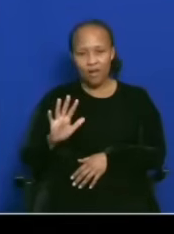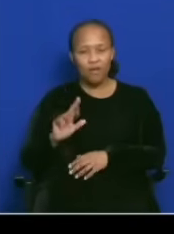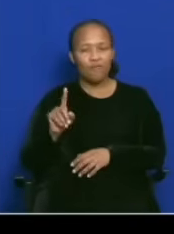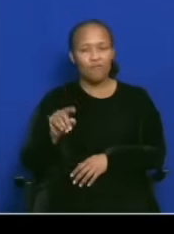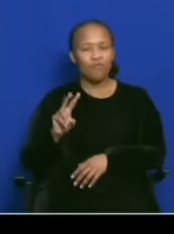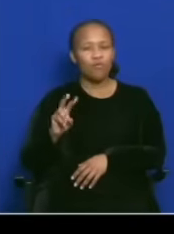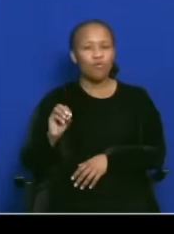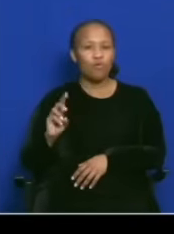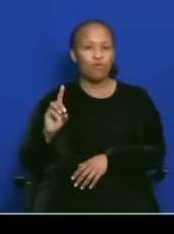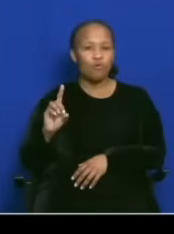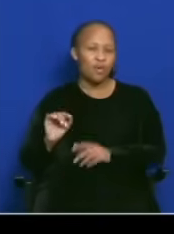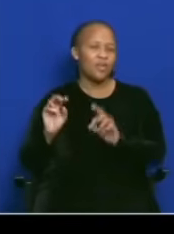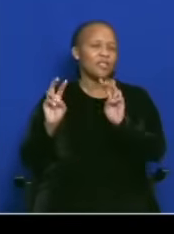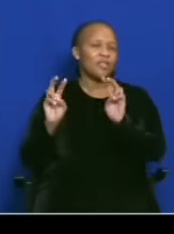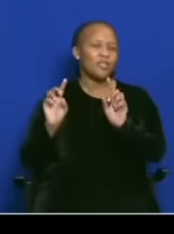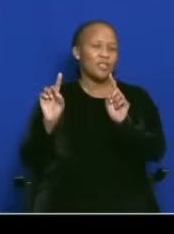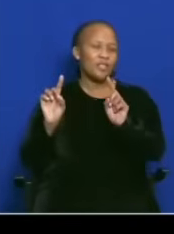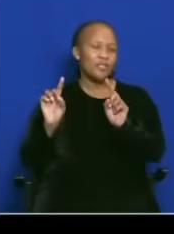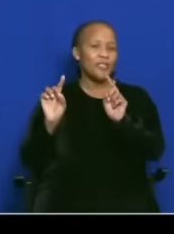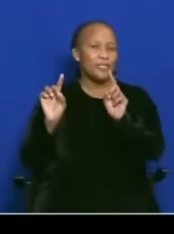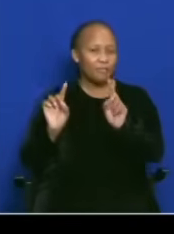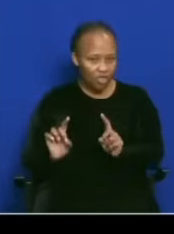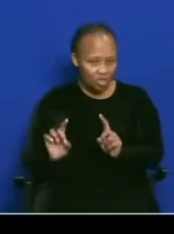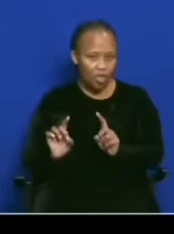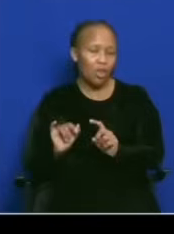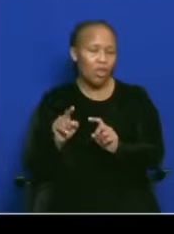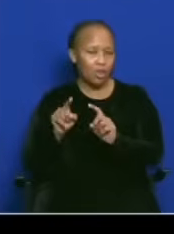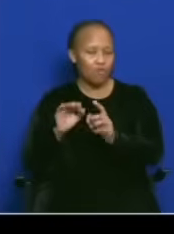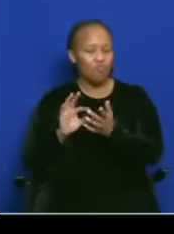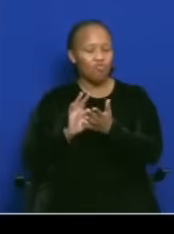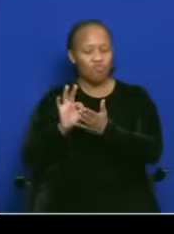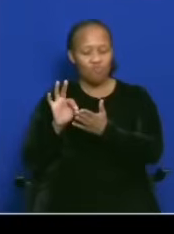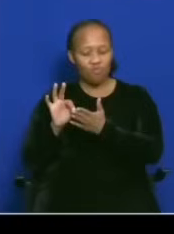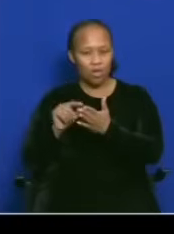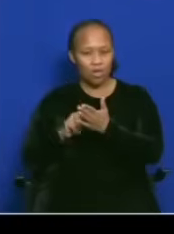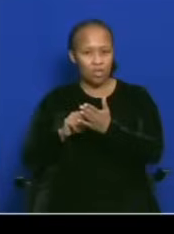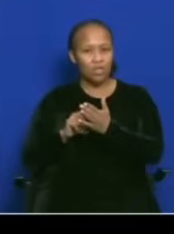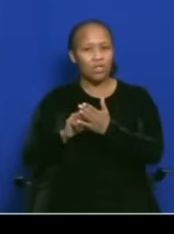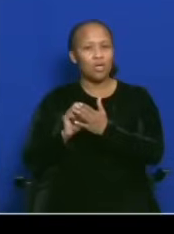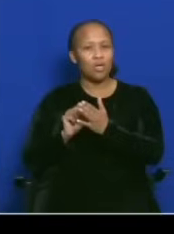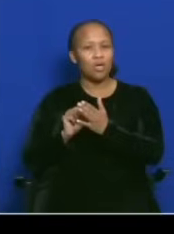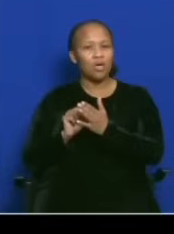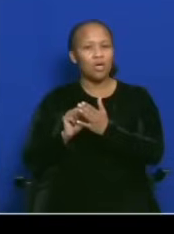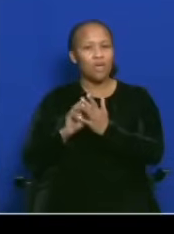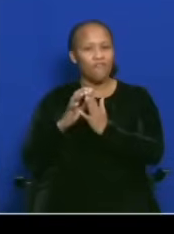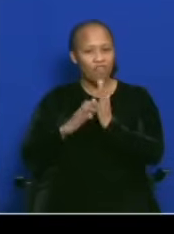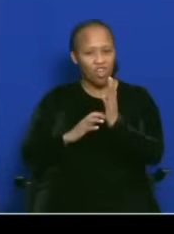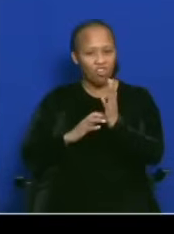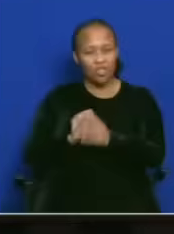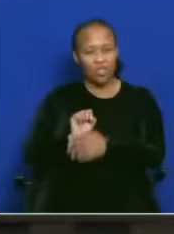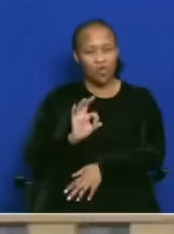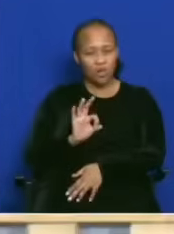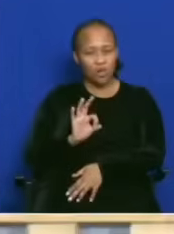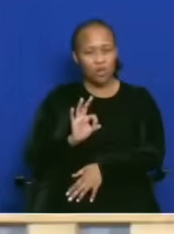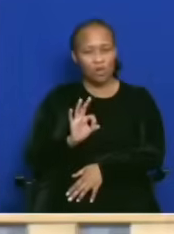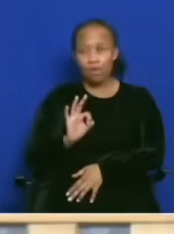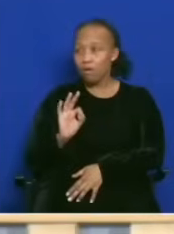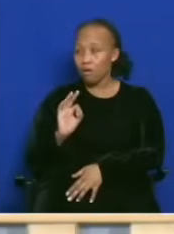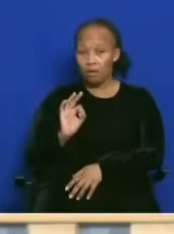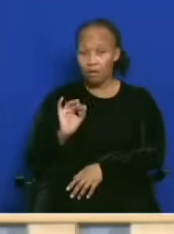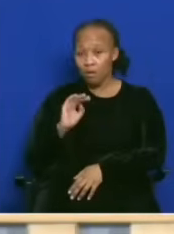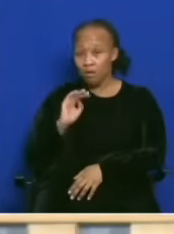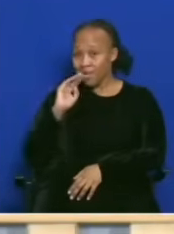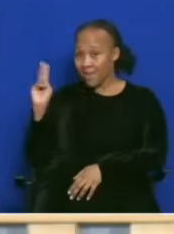of Contract, version 3. this is General Khan That's General Khan. sending